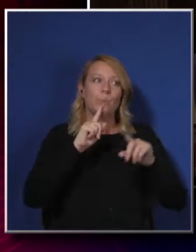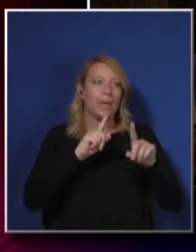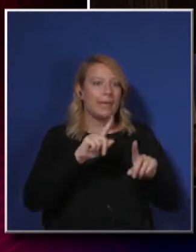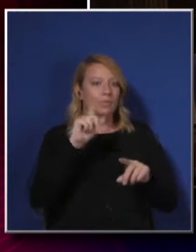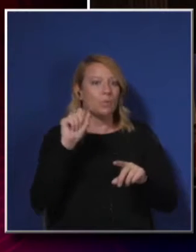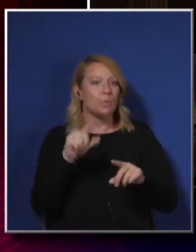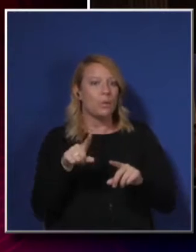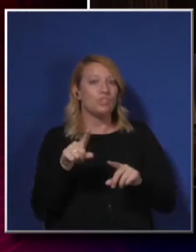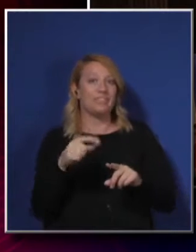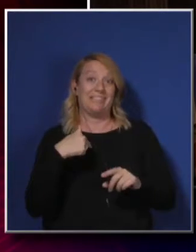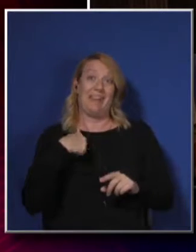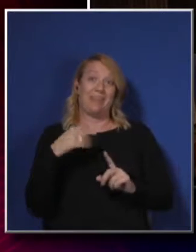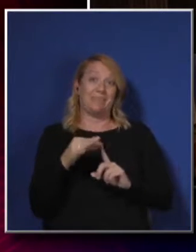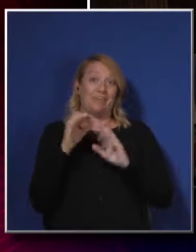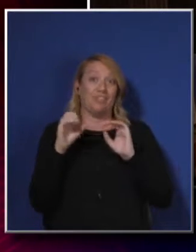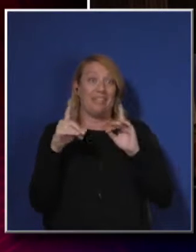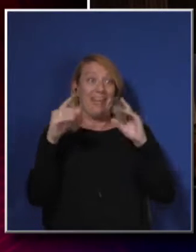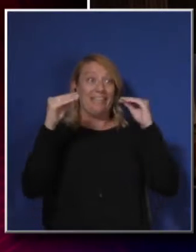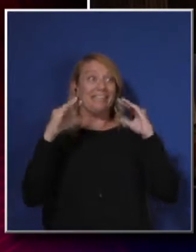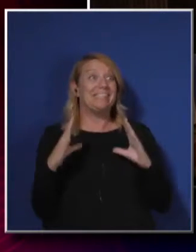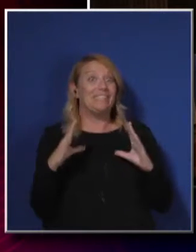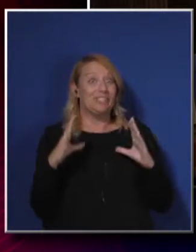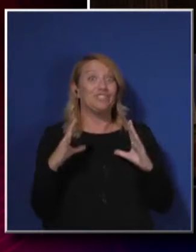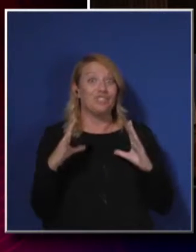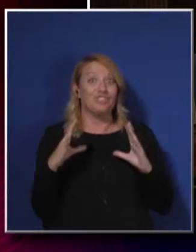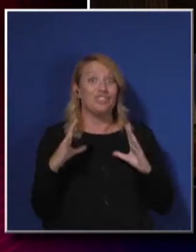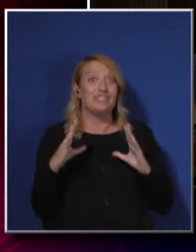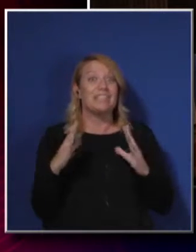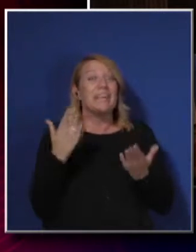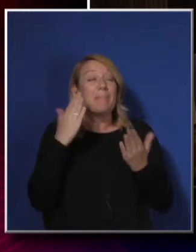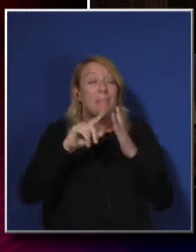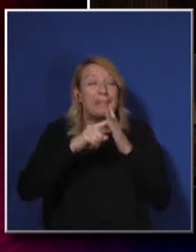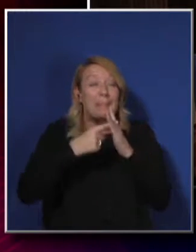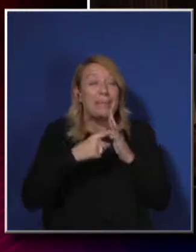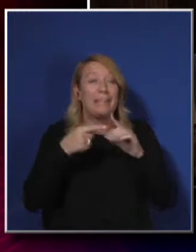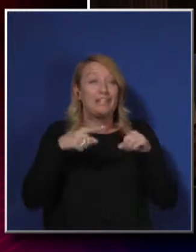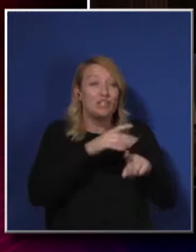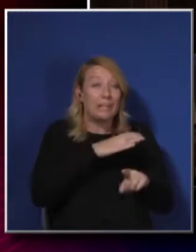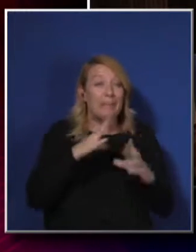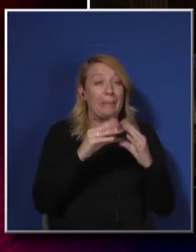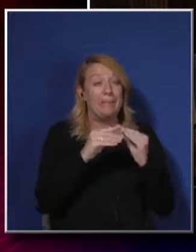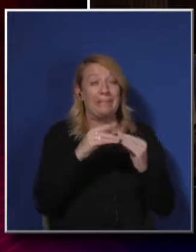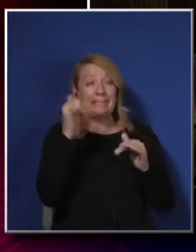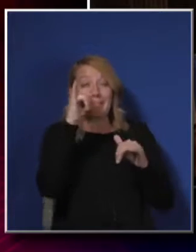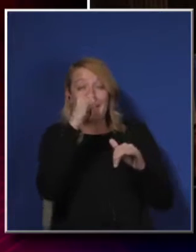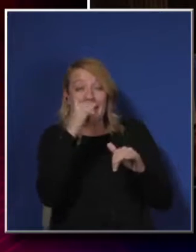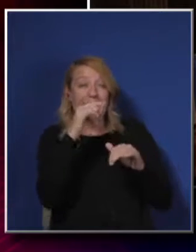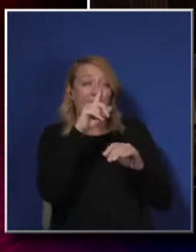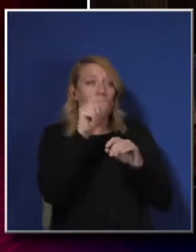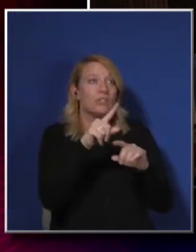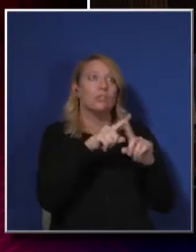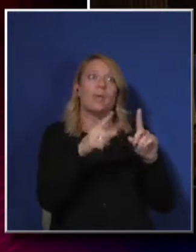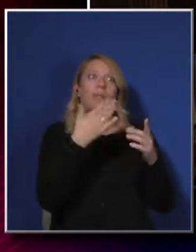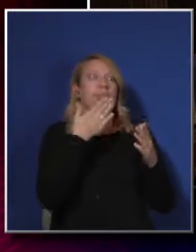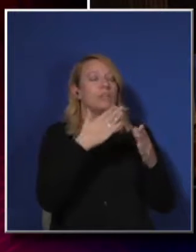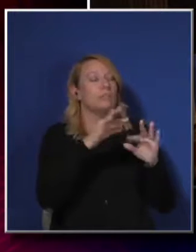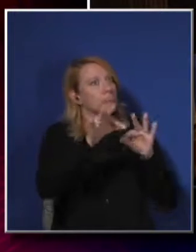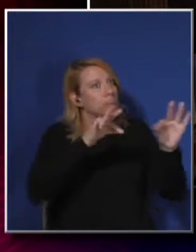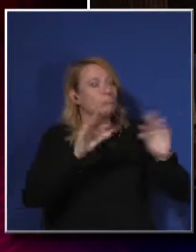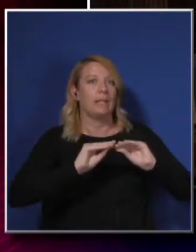ed teacher who probably had lots of silly questions at the beginning, but thank you very much. Thank you. Thank you.